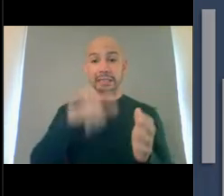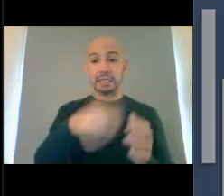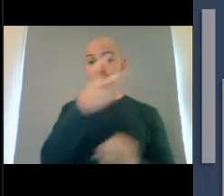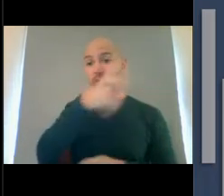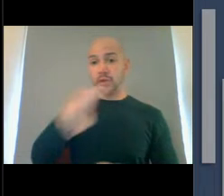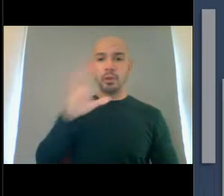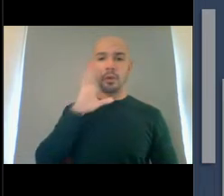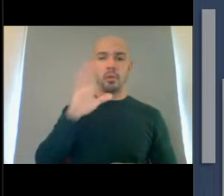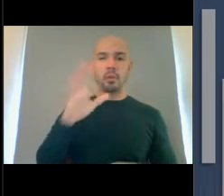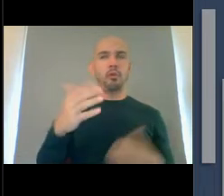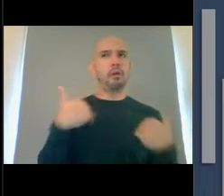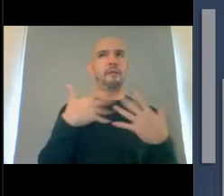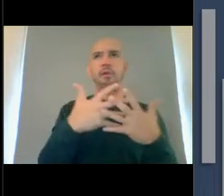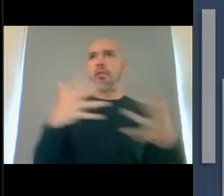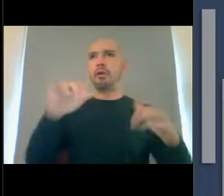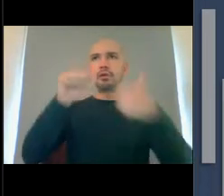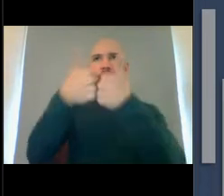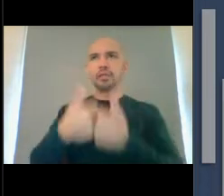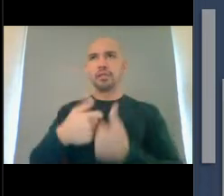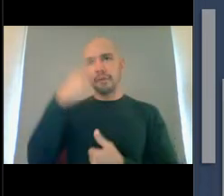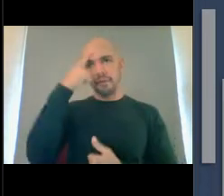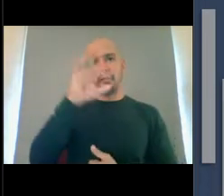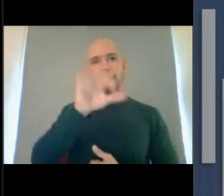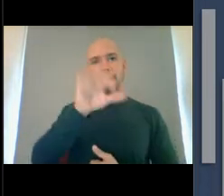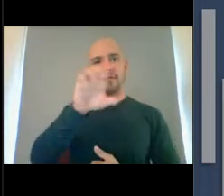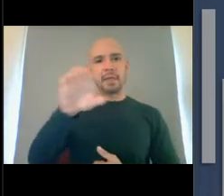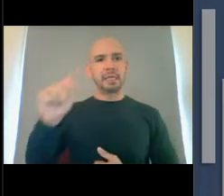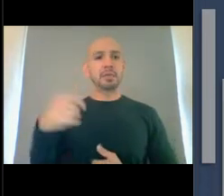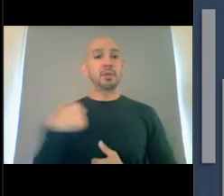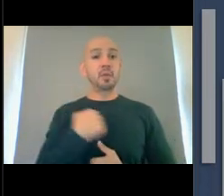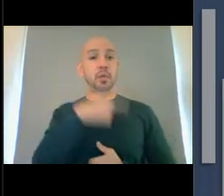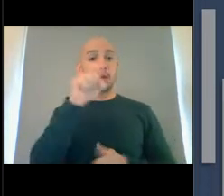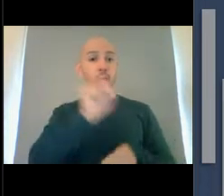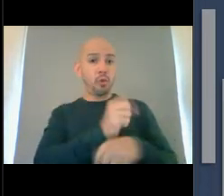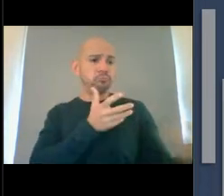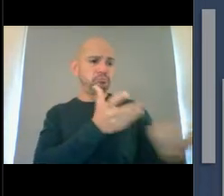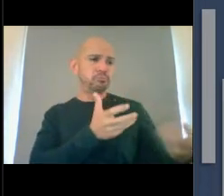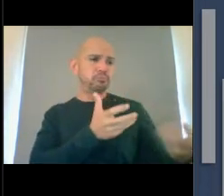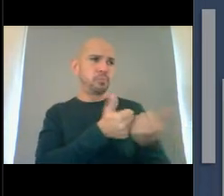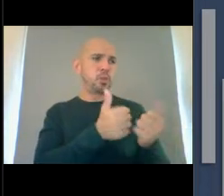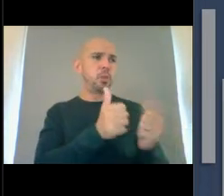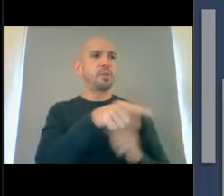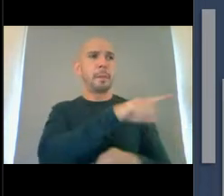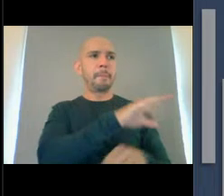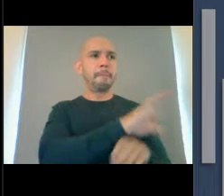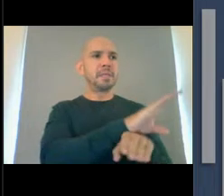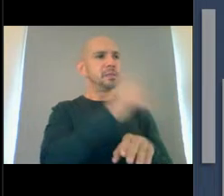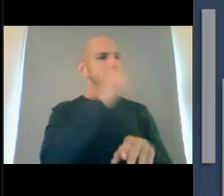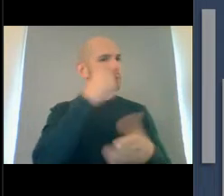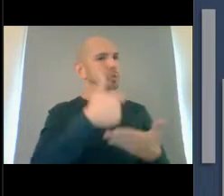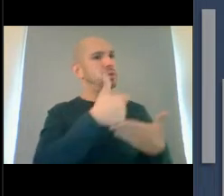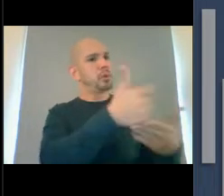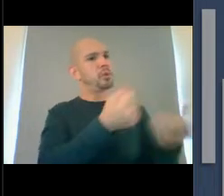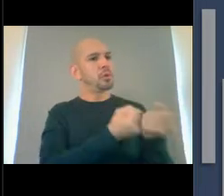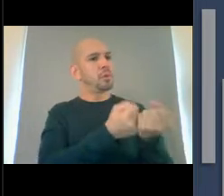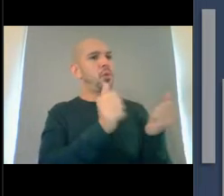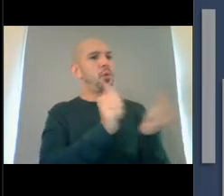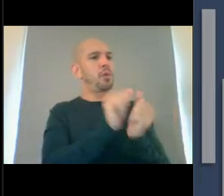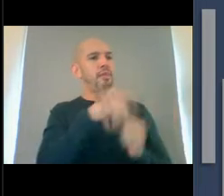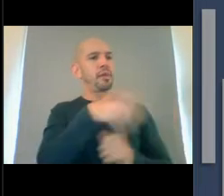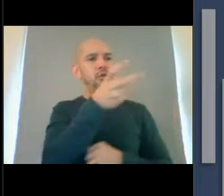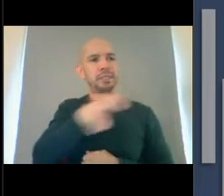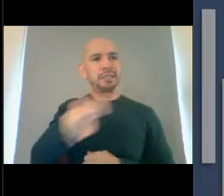significant challenges for fleets and we need to work with our businesses to support them in this transition because